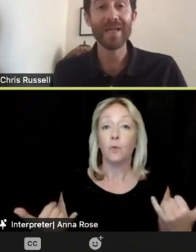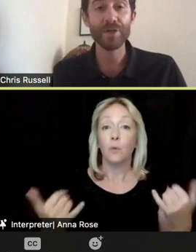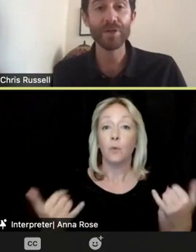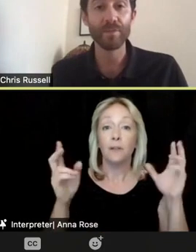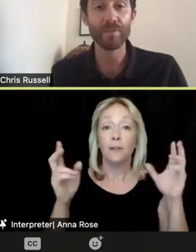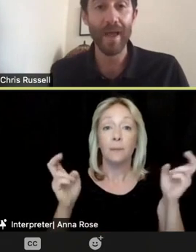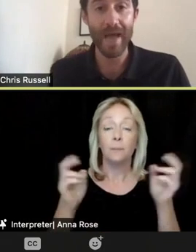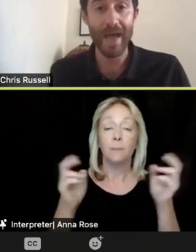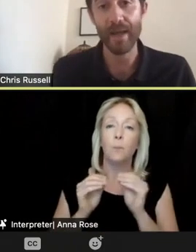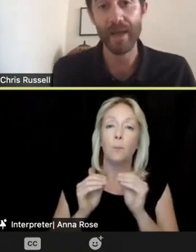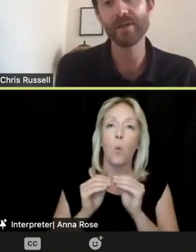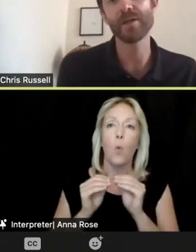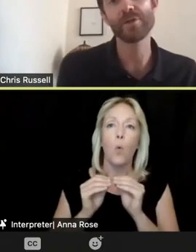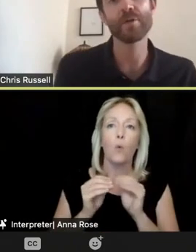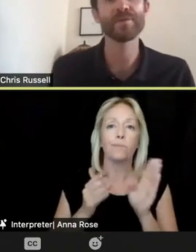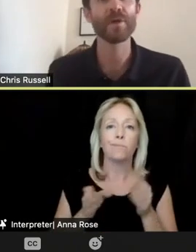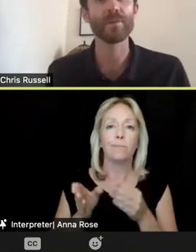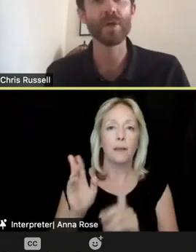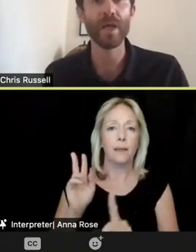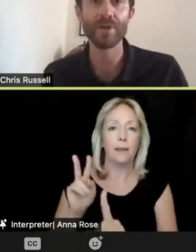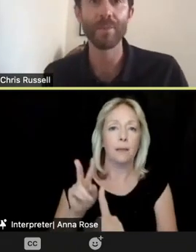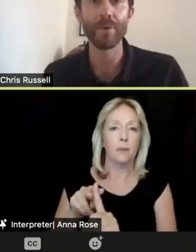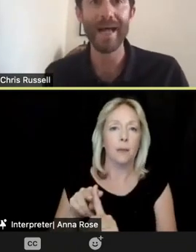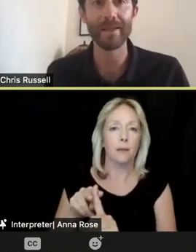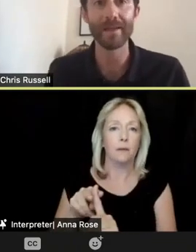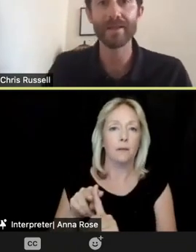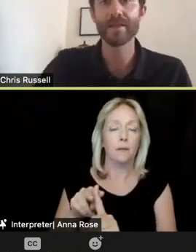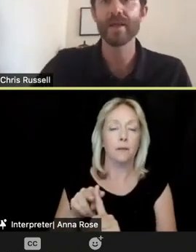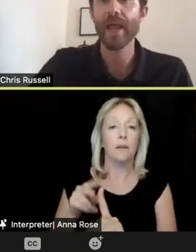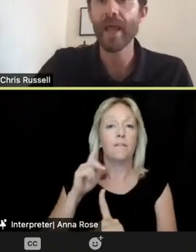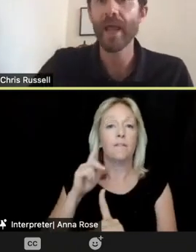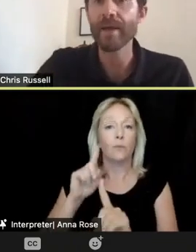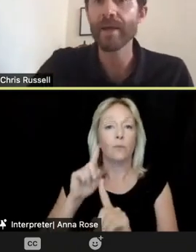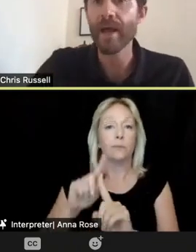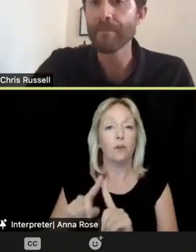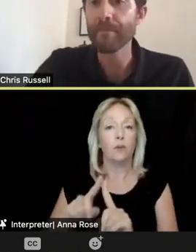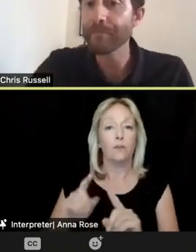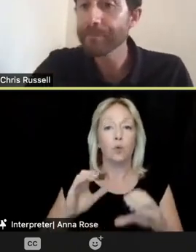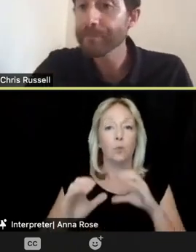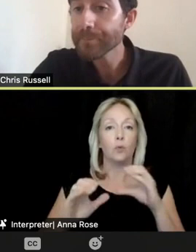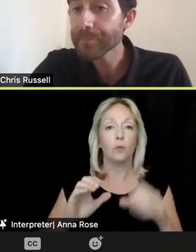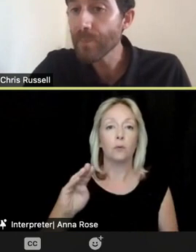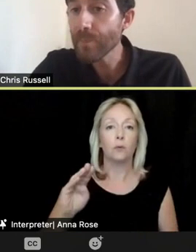the implementation aspect in terms of communication modalities. And